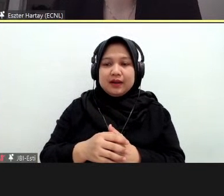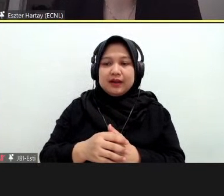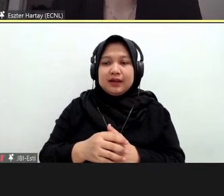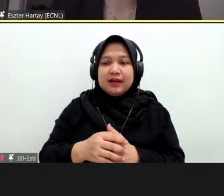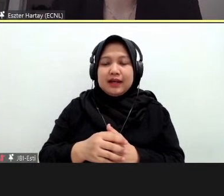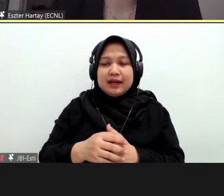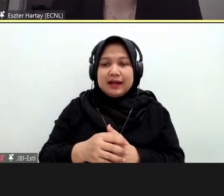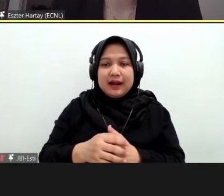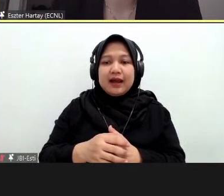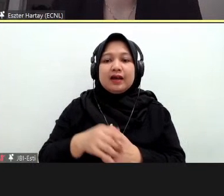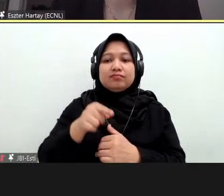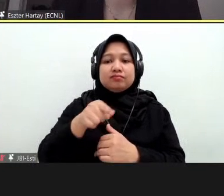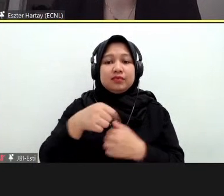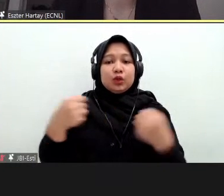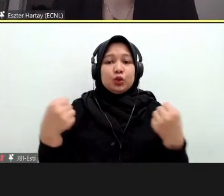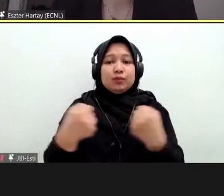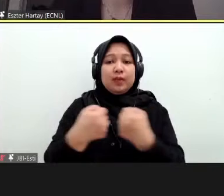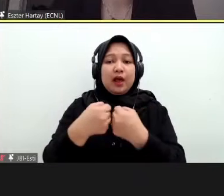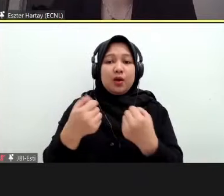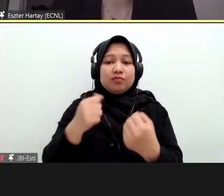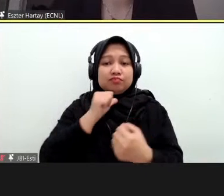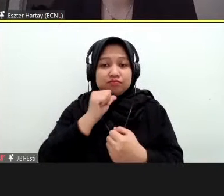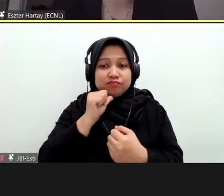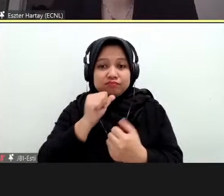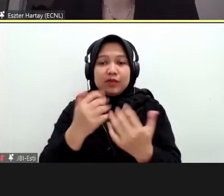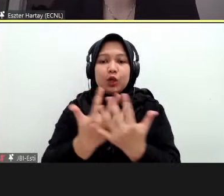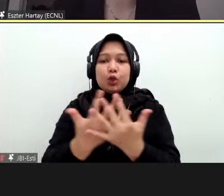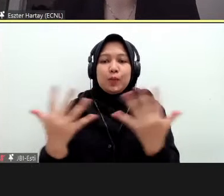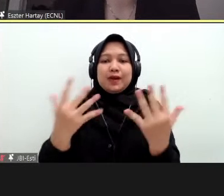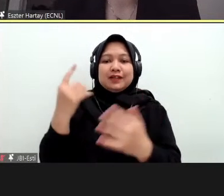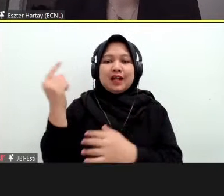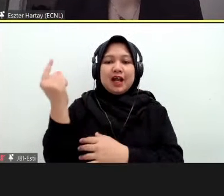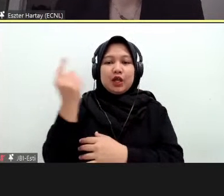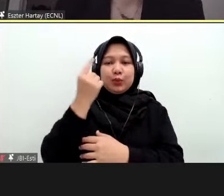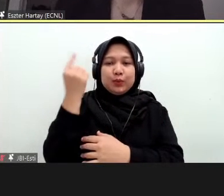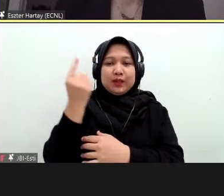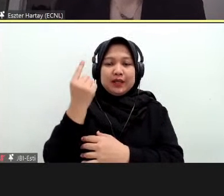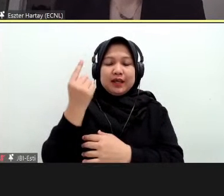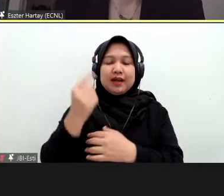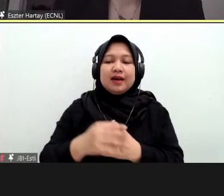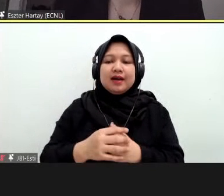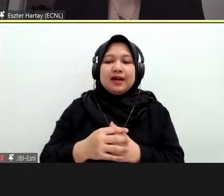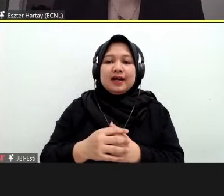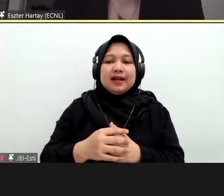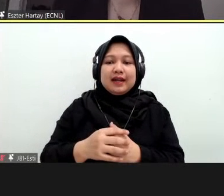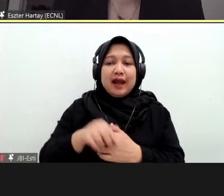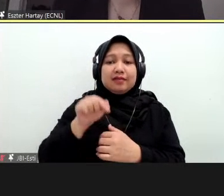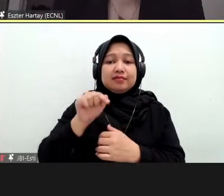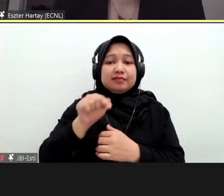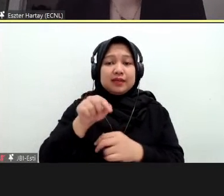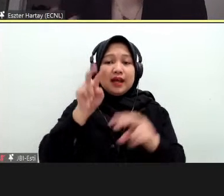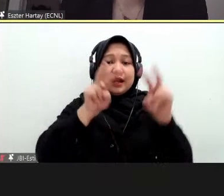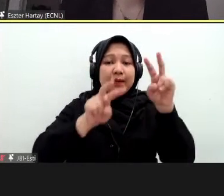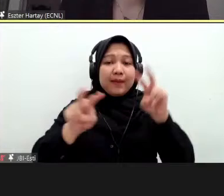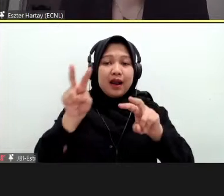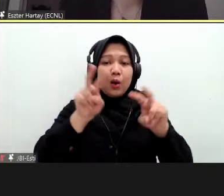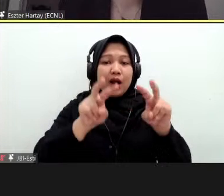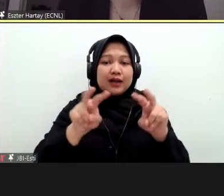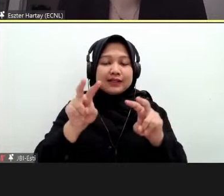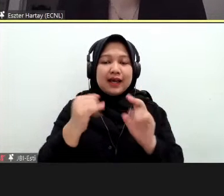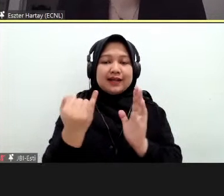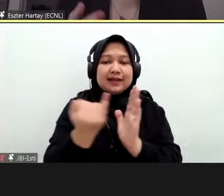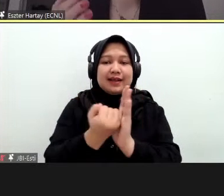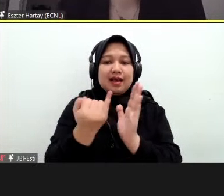out surveillance on their communication and activities. Some states restrict the activities